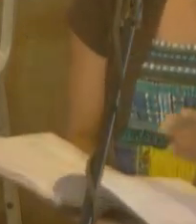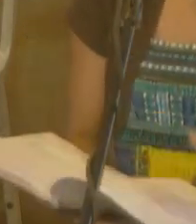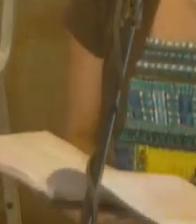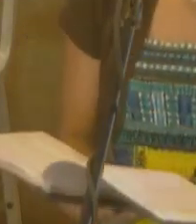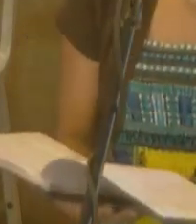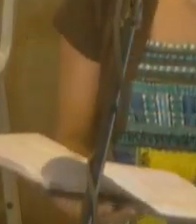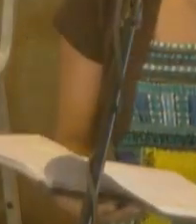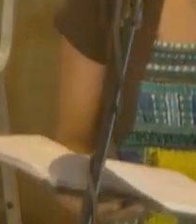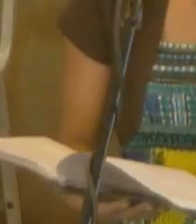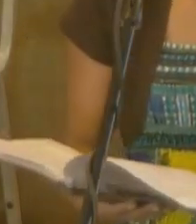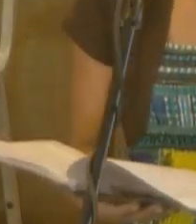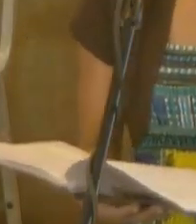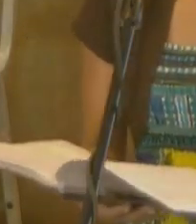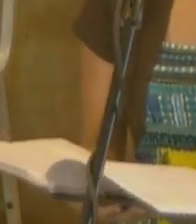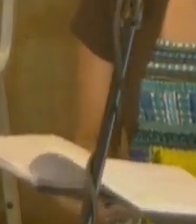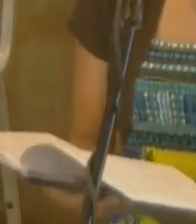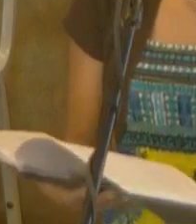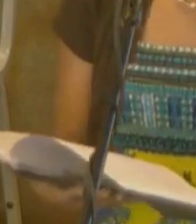oh